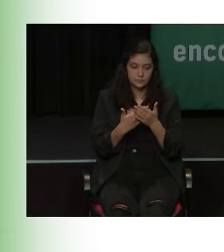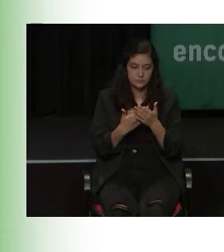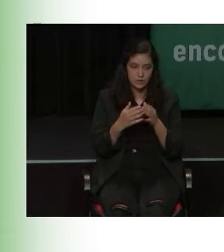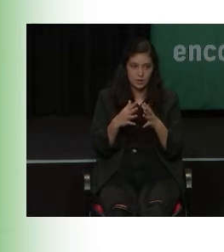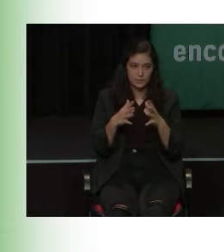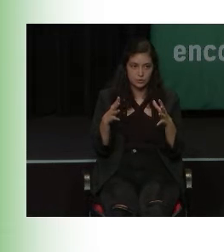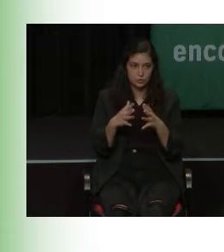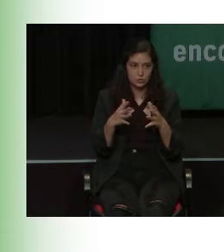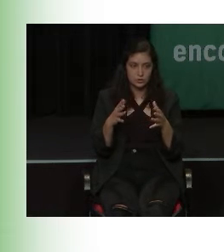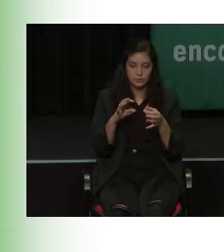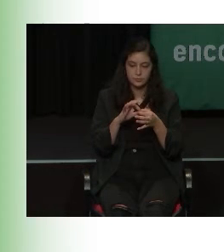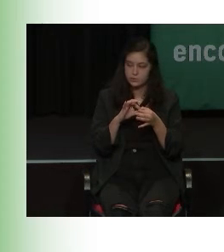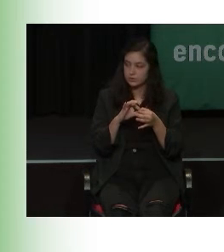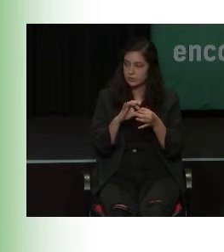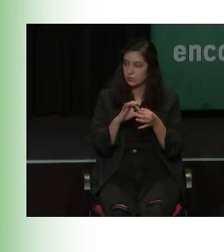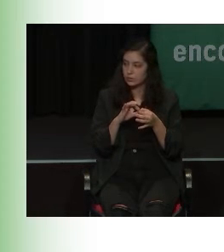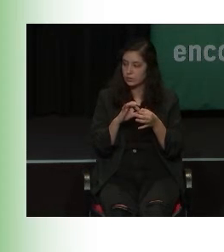response upon a boost.